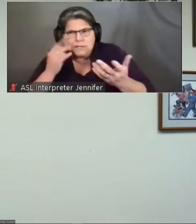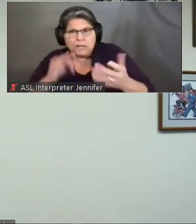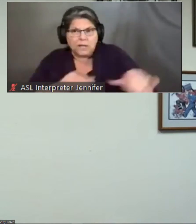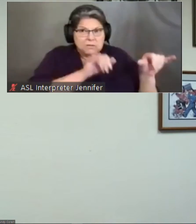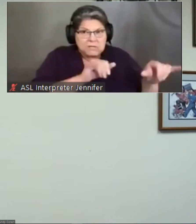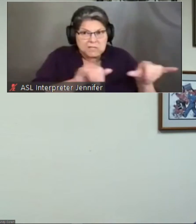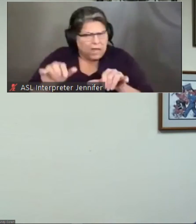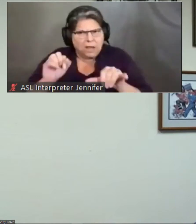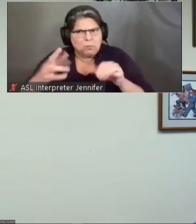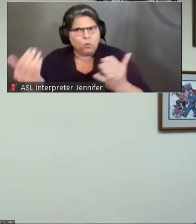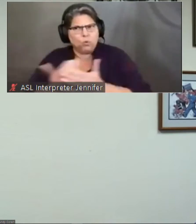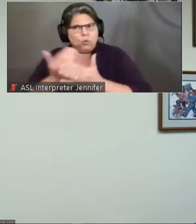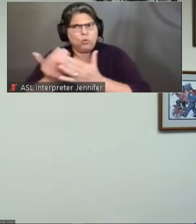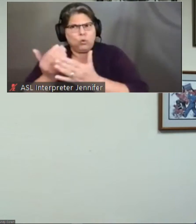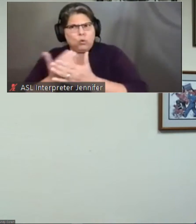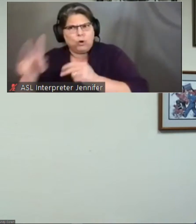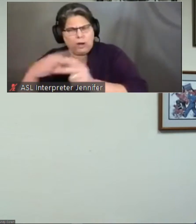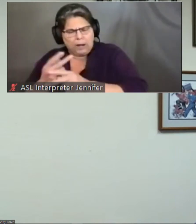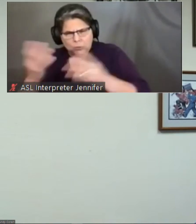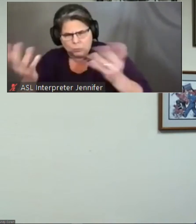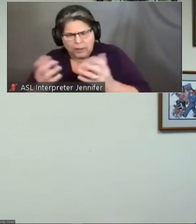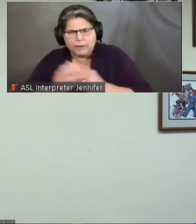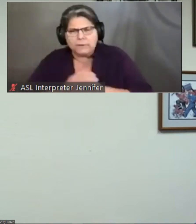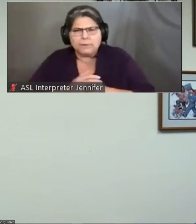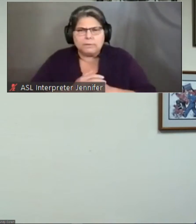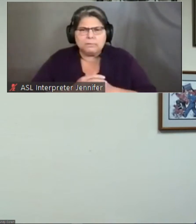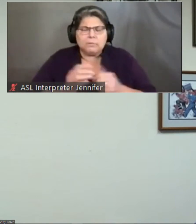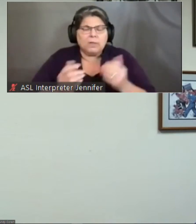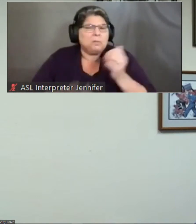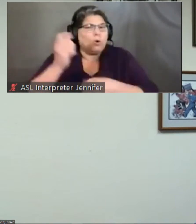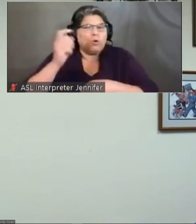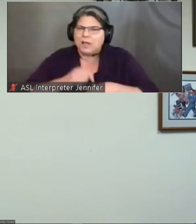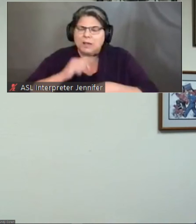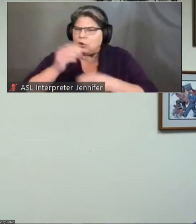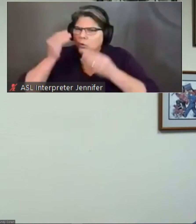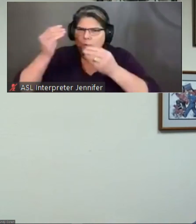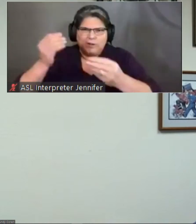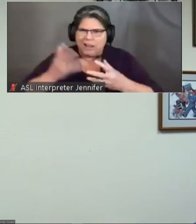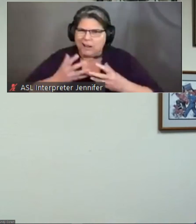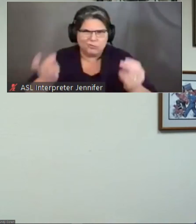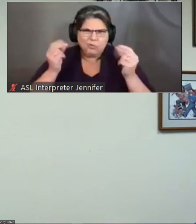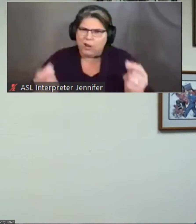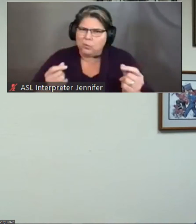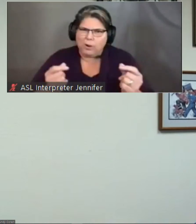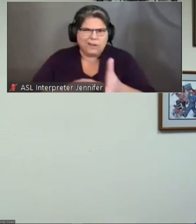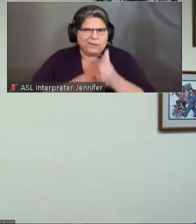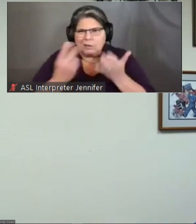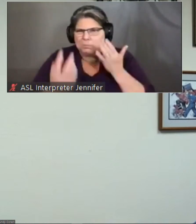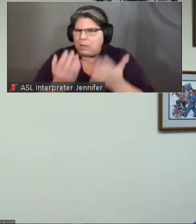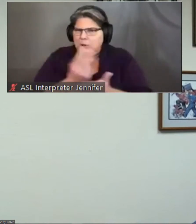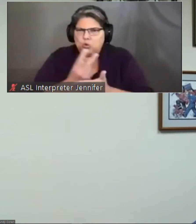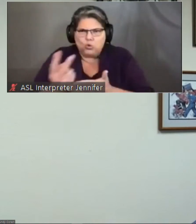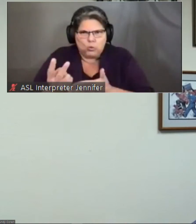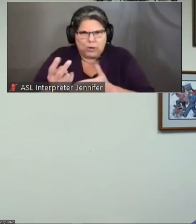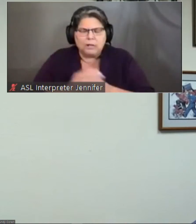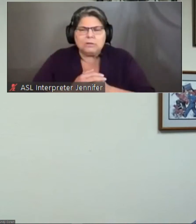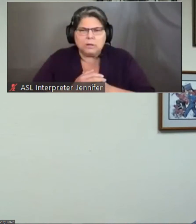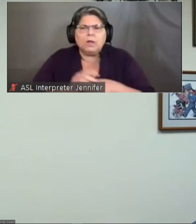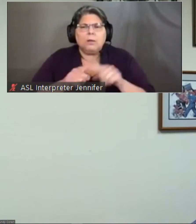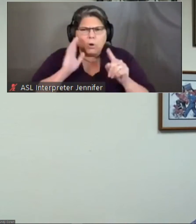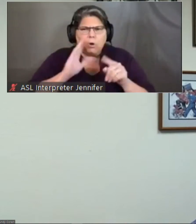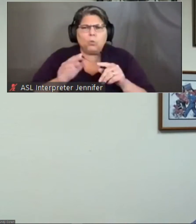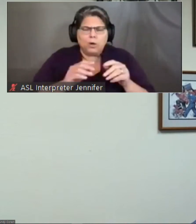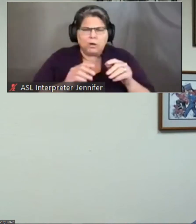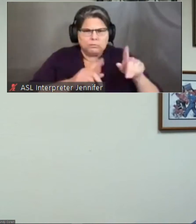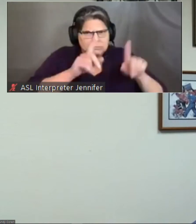situational awareness since the results are not usually reported before a couple of weeks. But we will also be sending appropriate